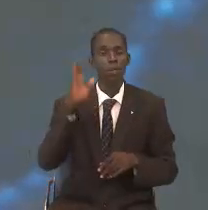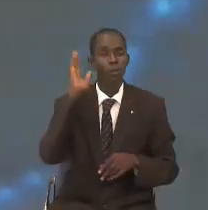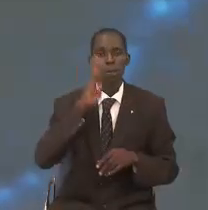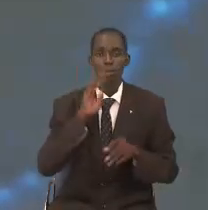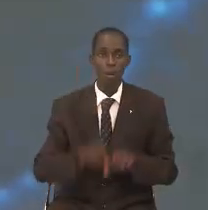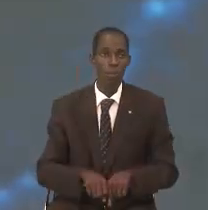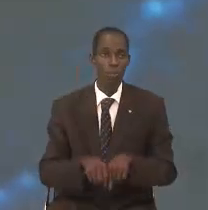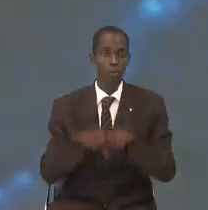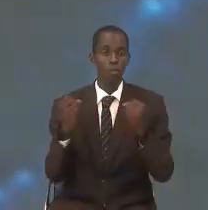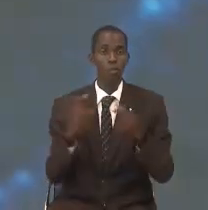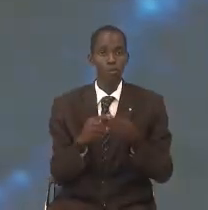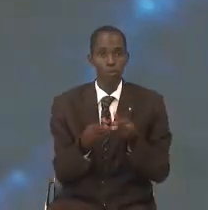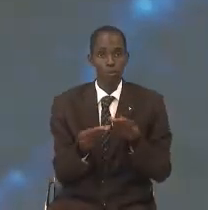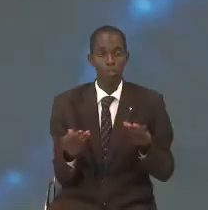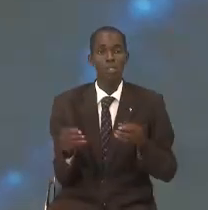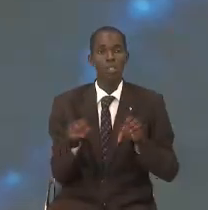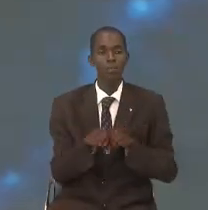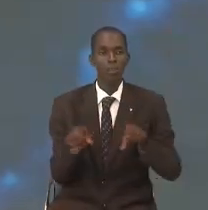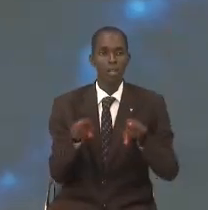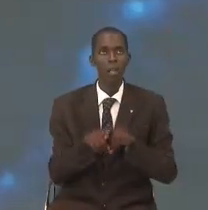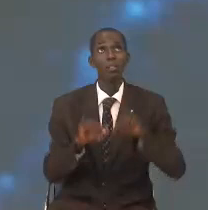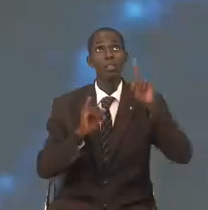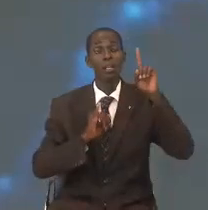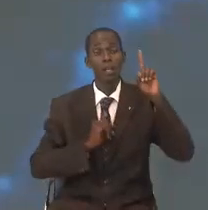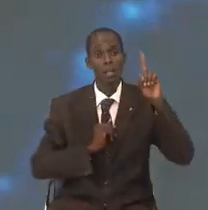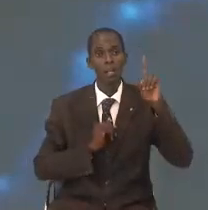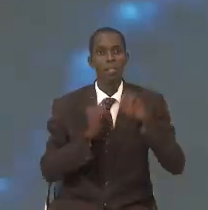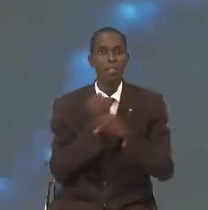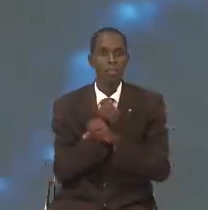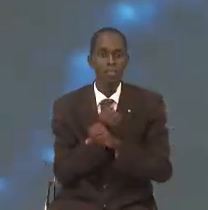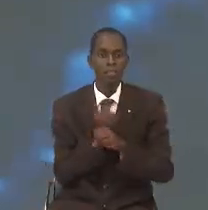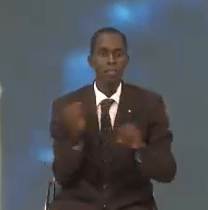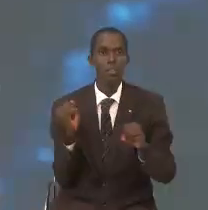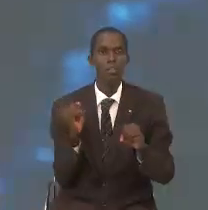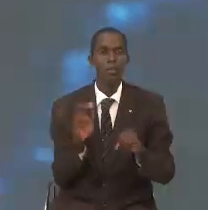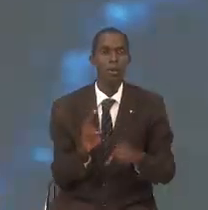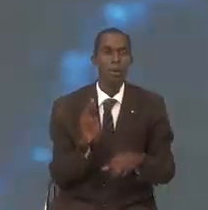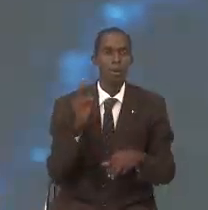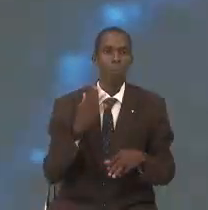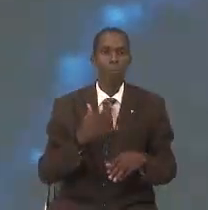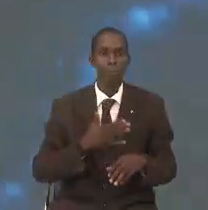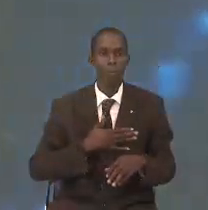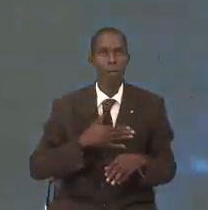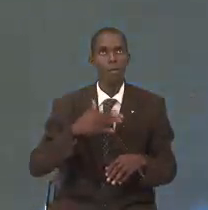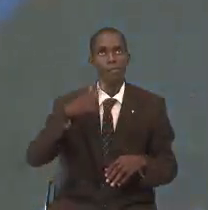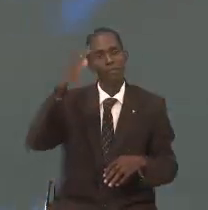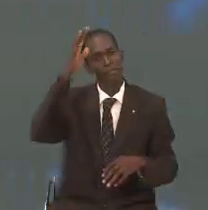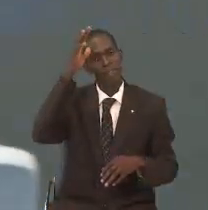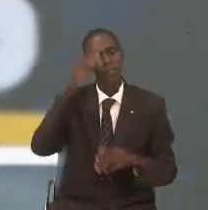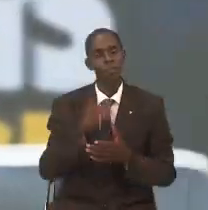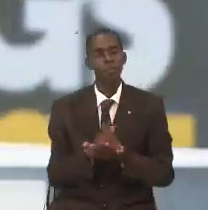even as I received of my Father. In